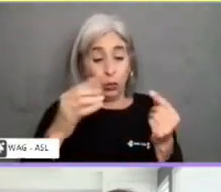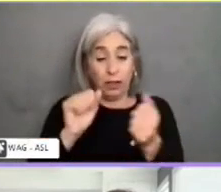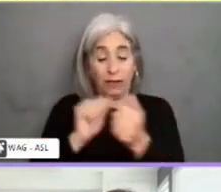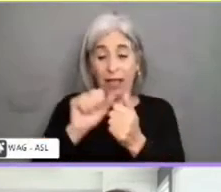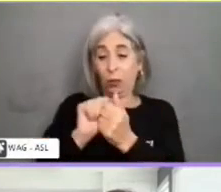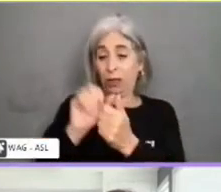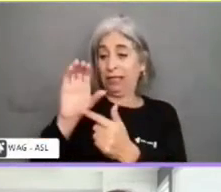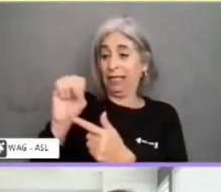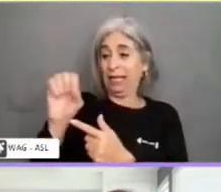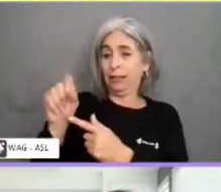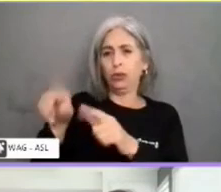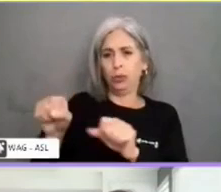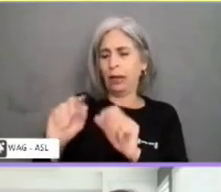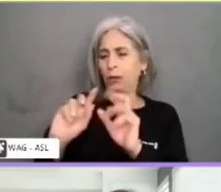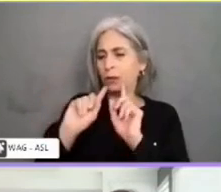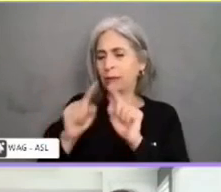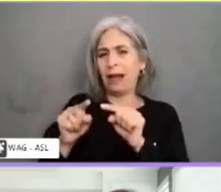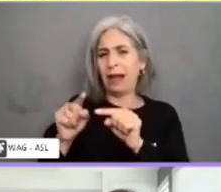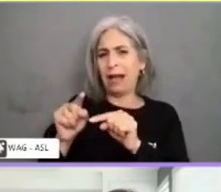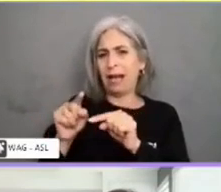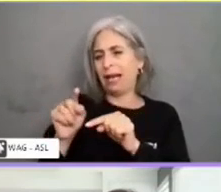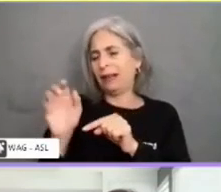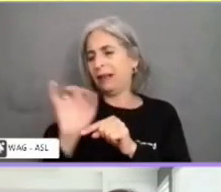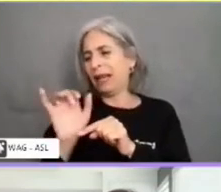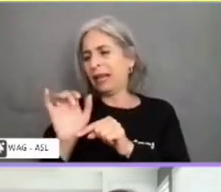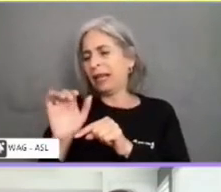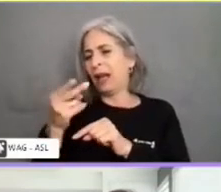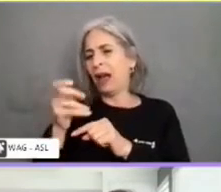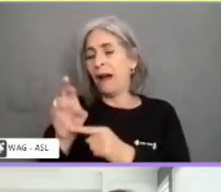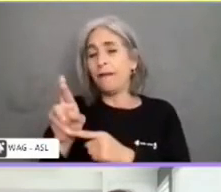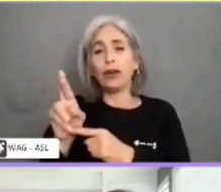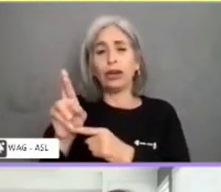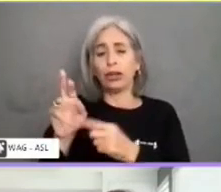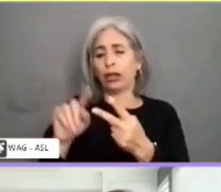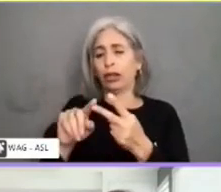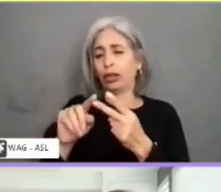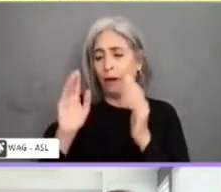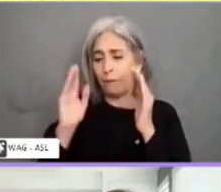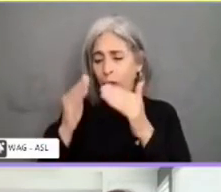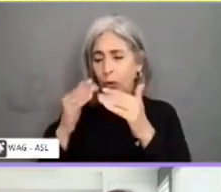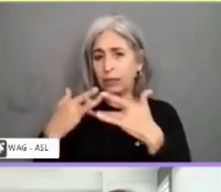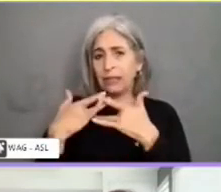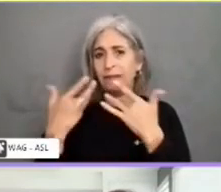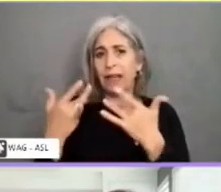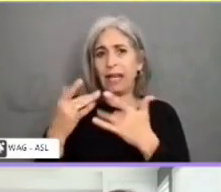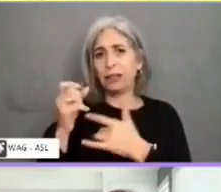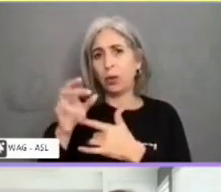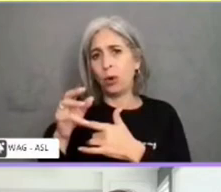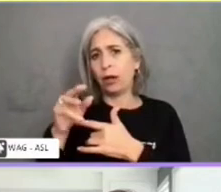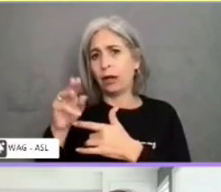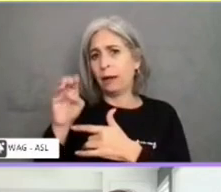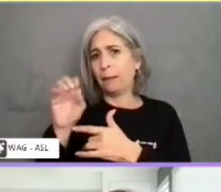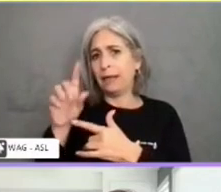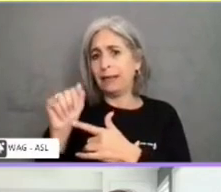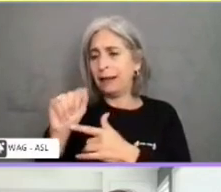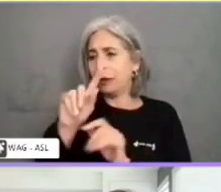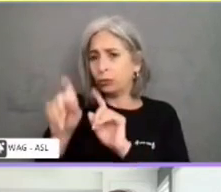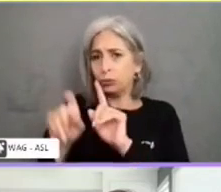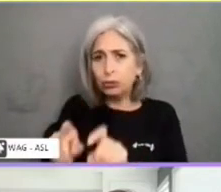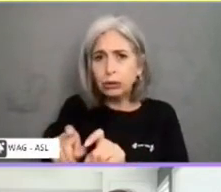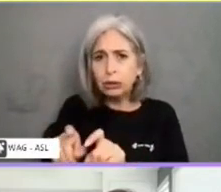then respond to things like hover and focus events or media queries, right? You get more responsiveness in there, you get